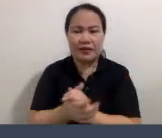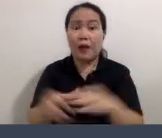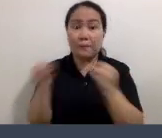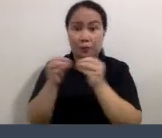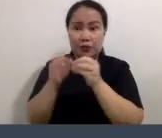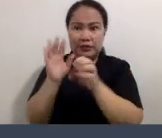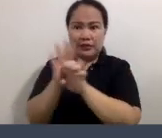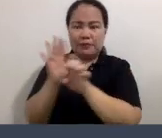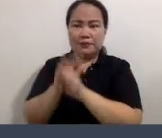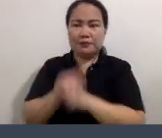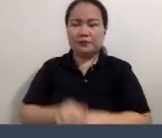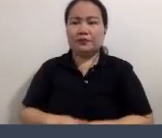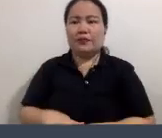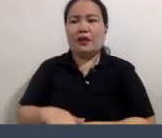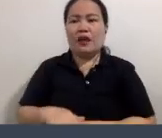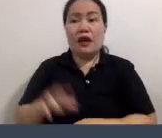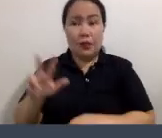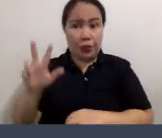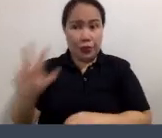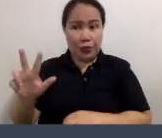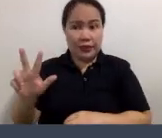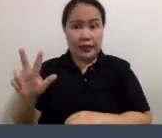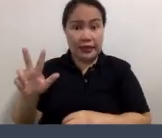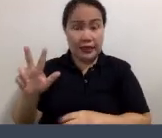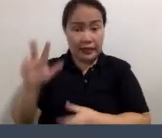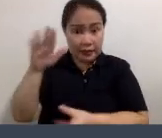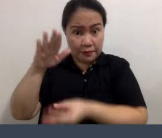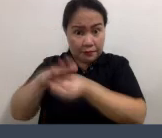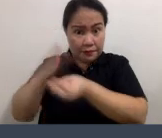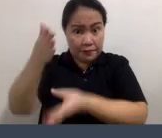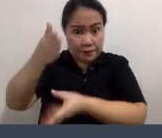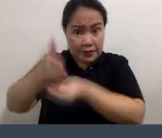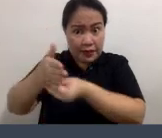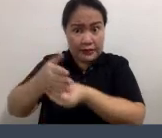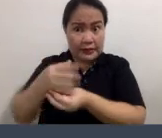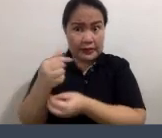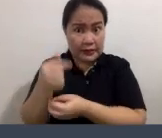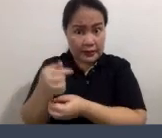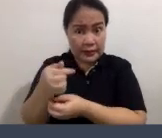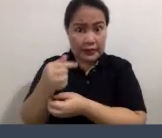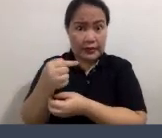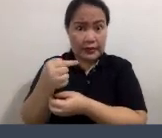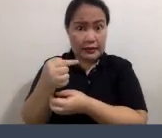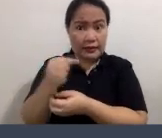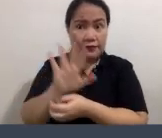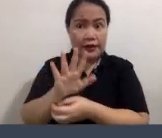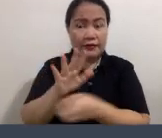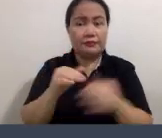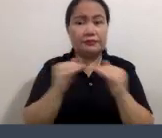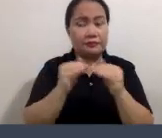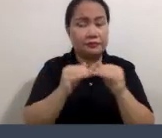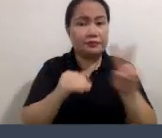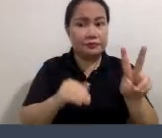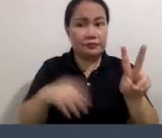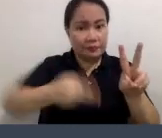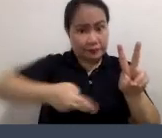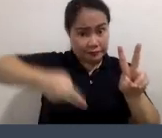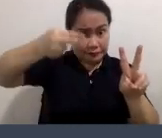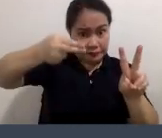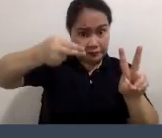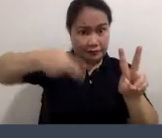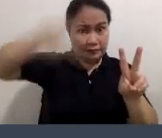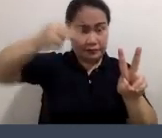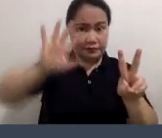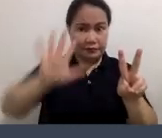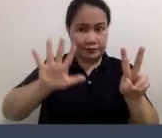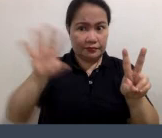more examples. Okay, so I have 3 plus negative 5. So, different sign, subtract, diba? So, 5 and 3, that is 2. And then,